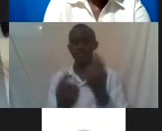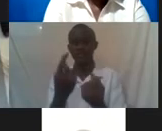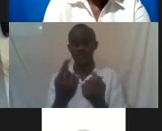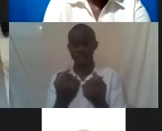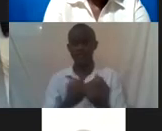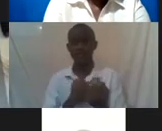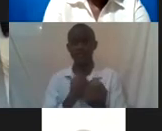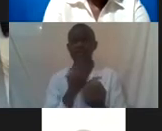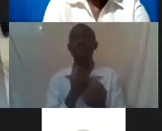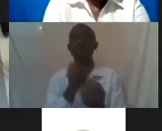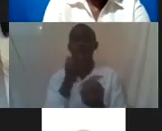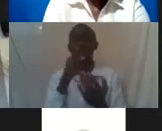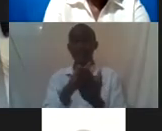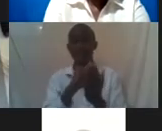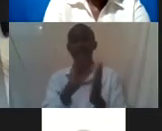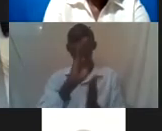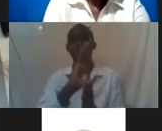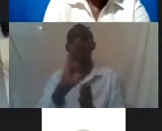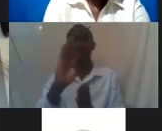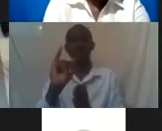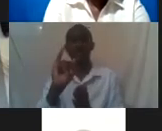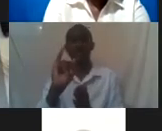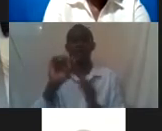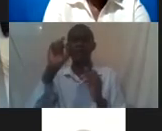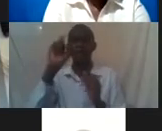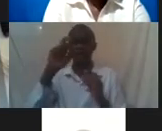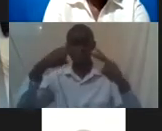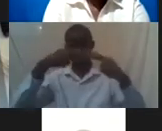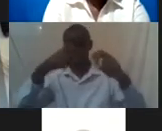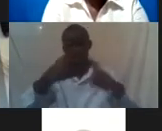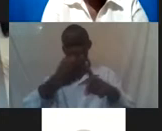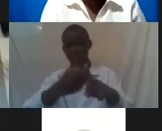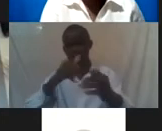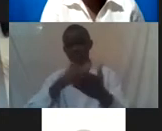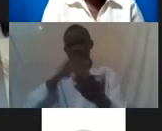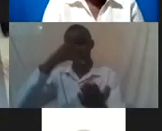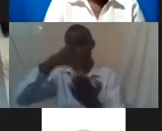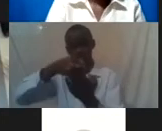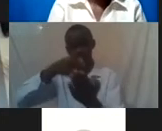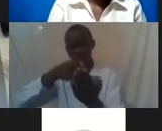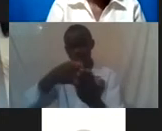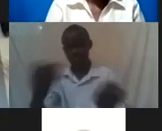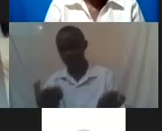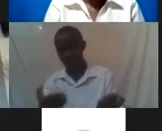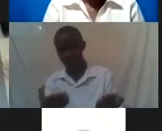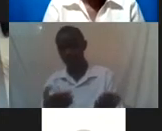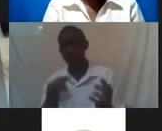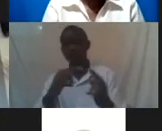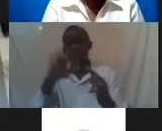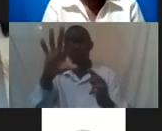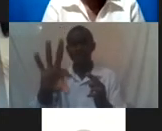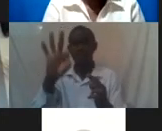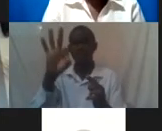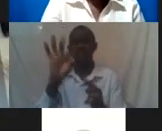out that the BBI should be examined from the content perspective to identify, number